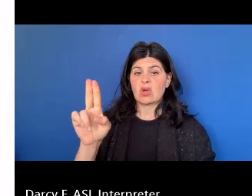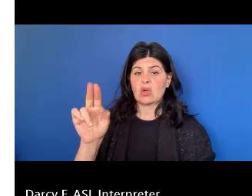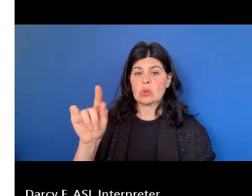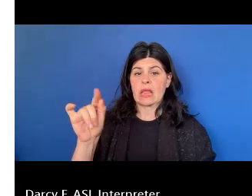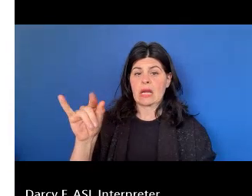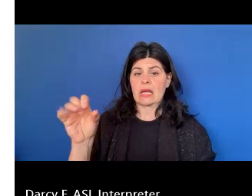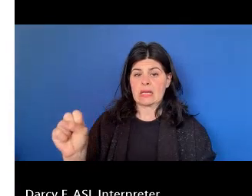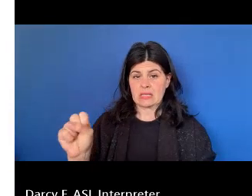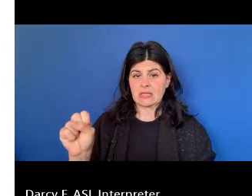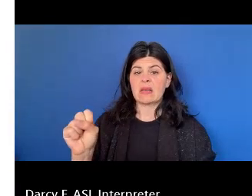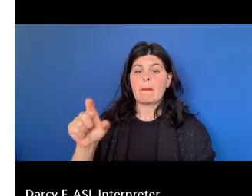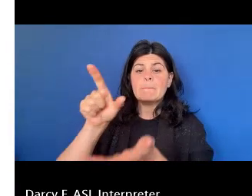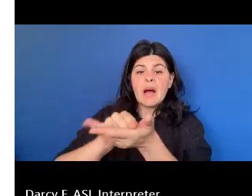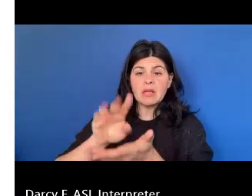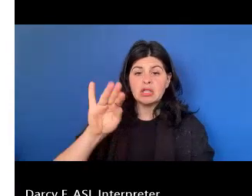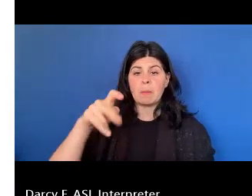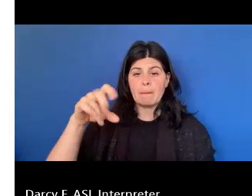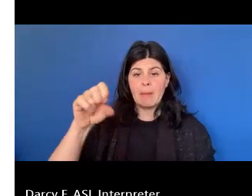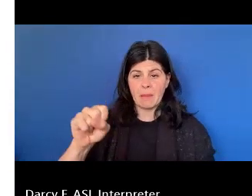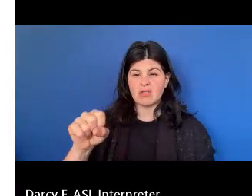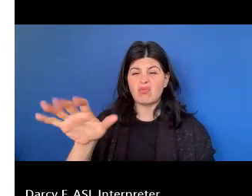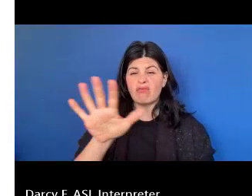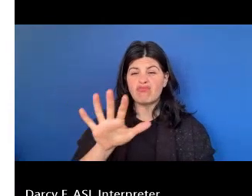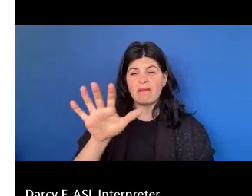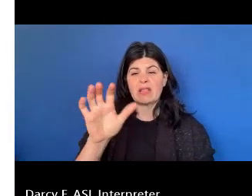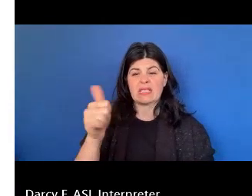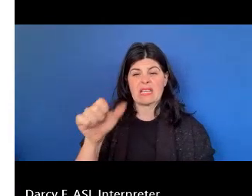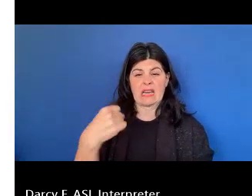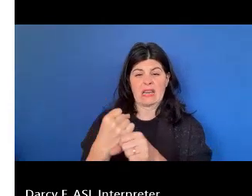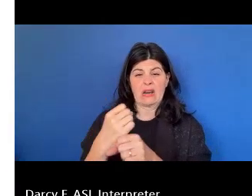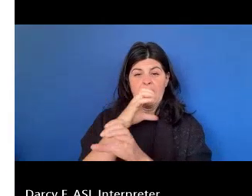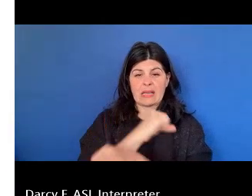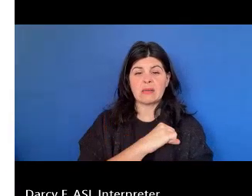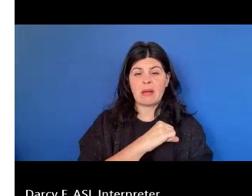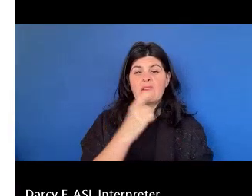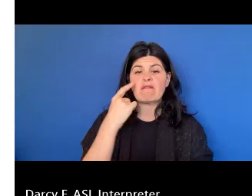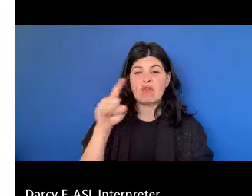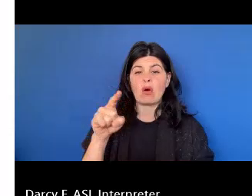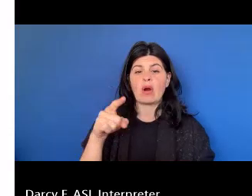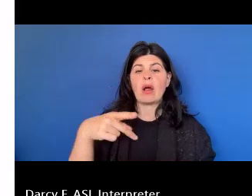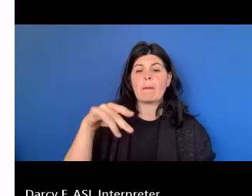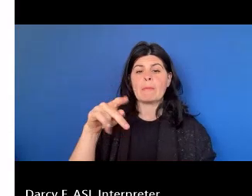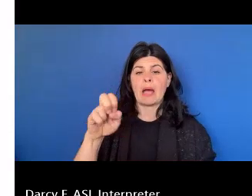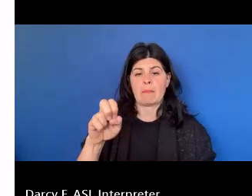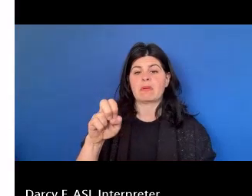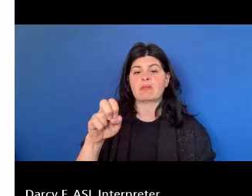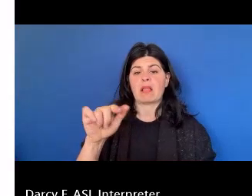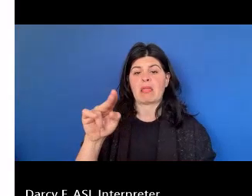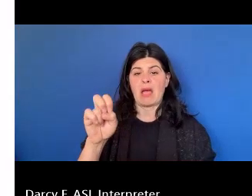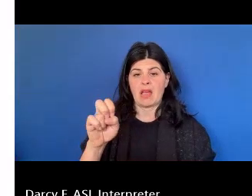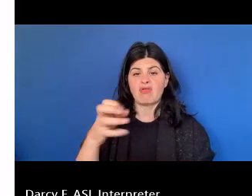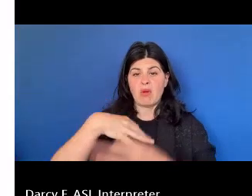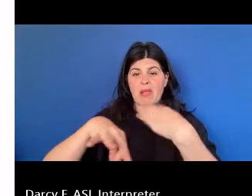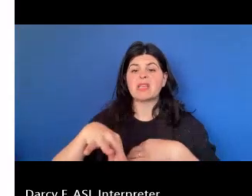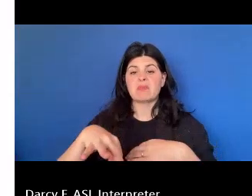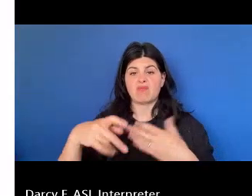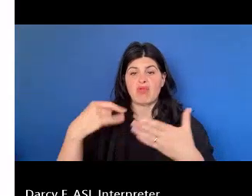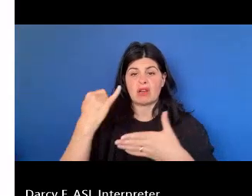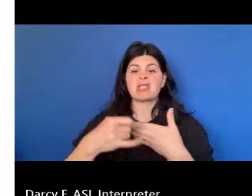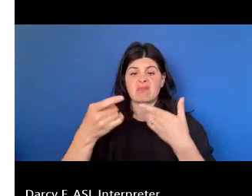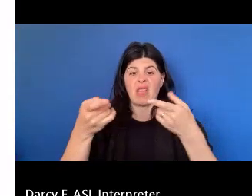may occur. Those maps were published on July 1st of 2025. And then PUC section